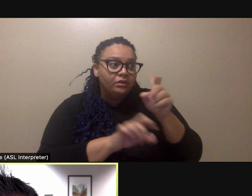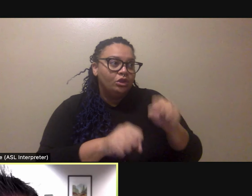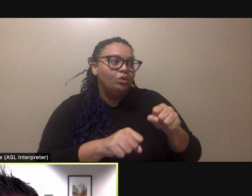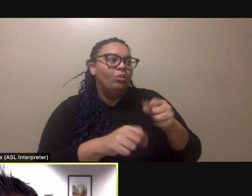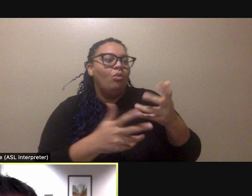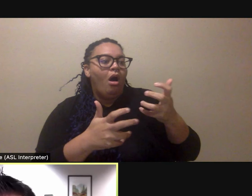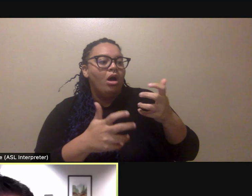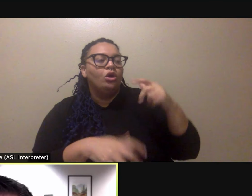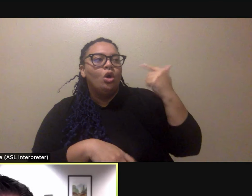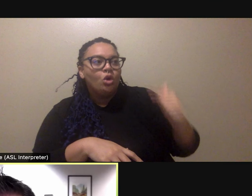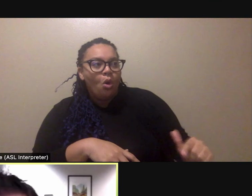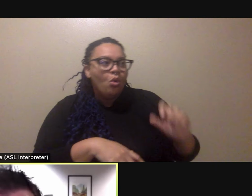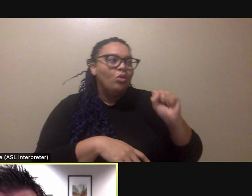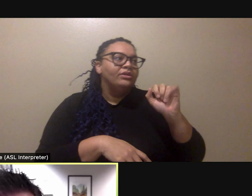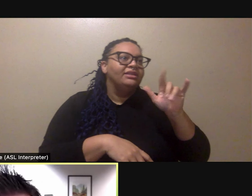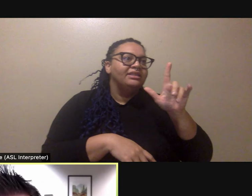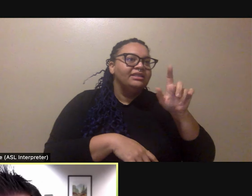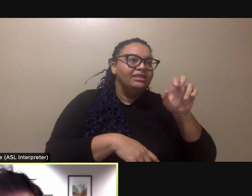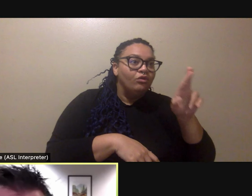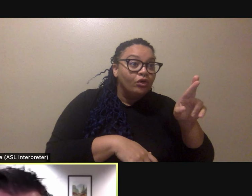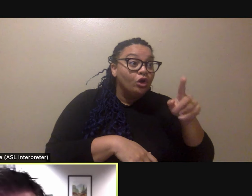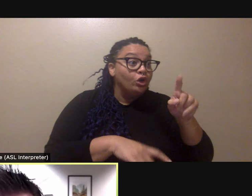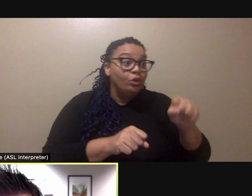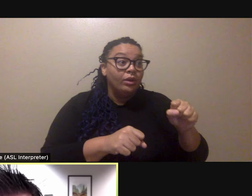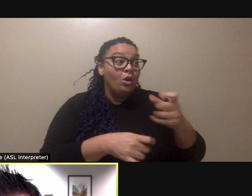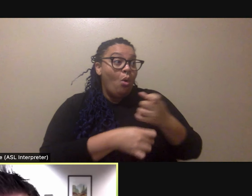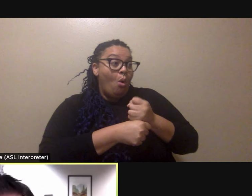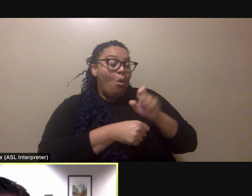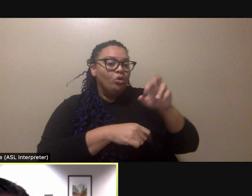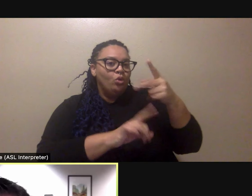silver. You could purchase slaves and then kind of hold them or rent them out.